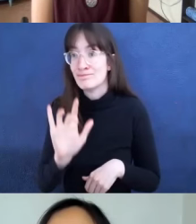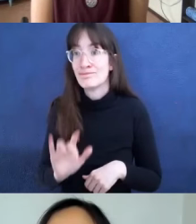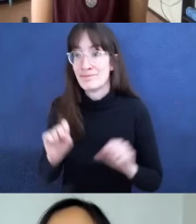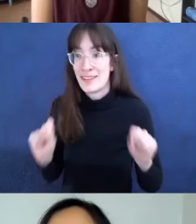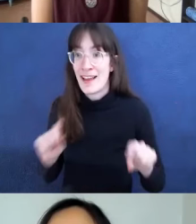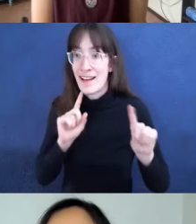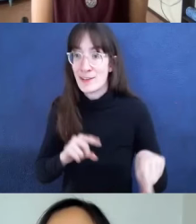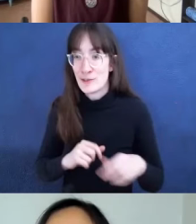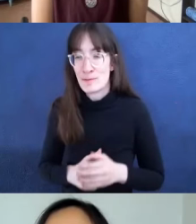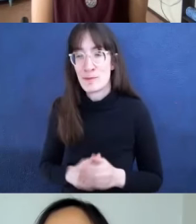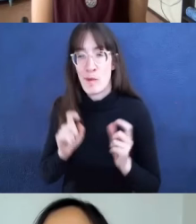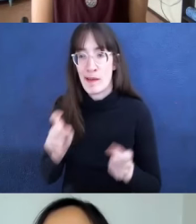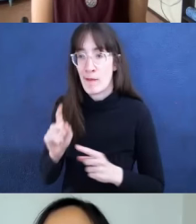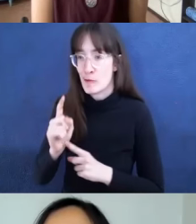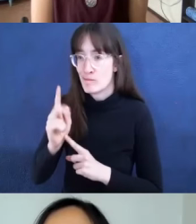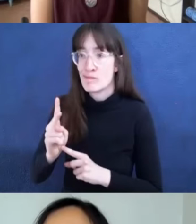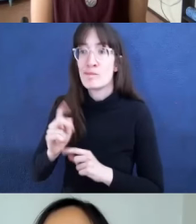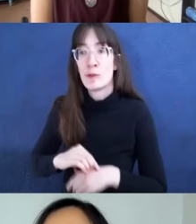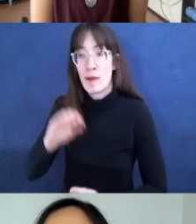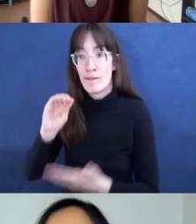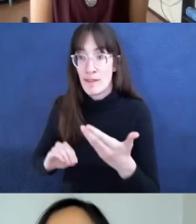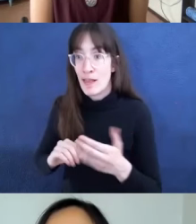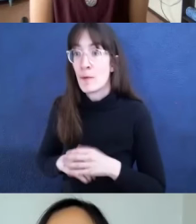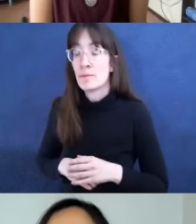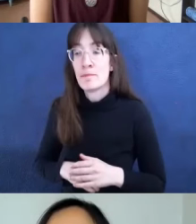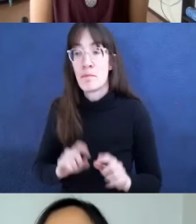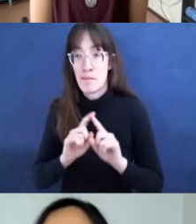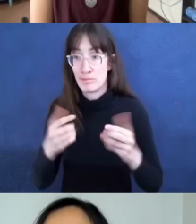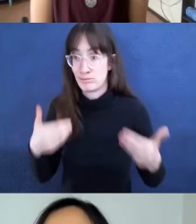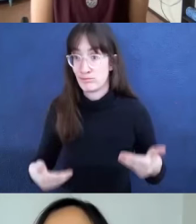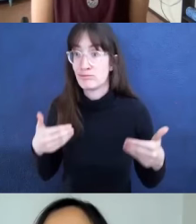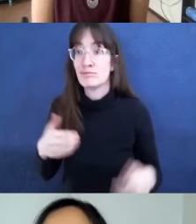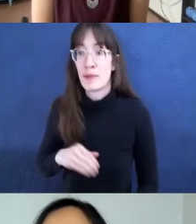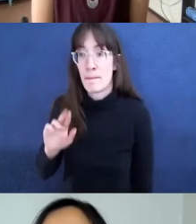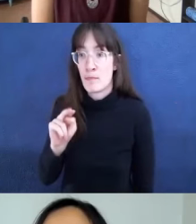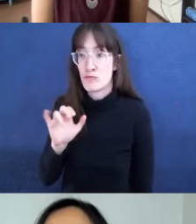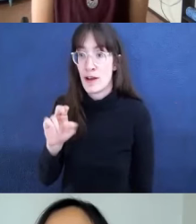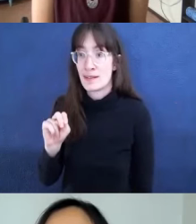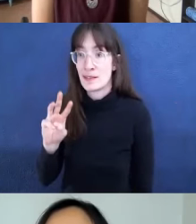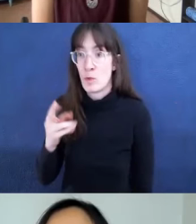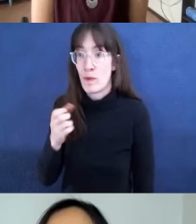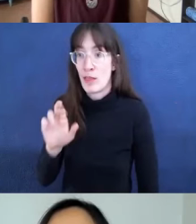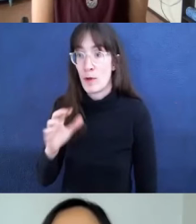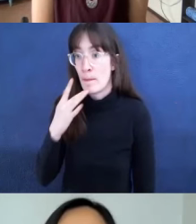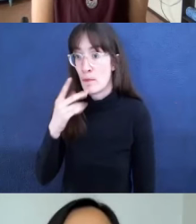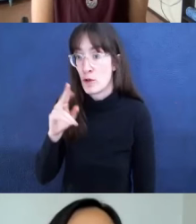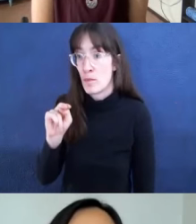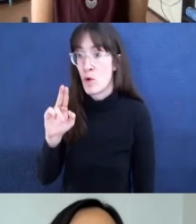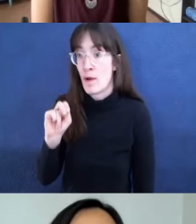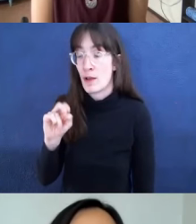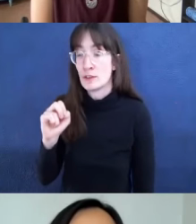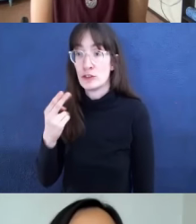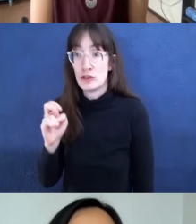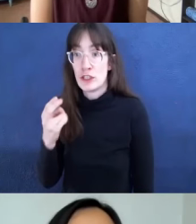give folks a few more minutes to fill that out. But in the meantime, my name is Brennison Wheeler. I use she, her, and her pronouns, and I